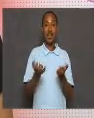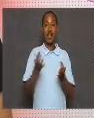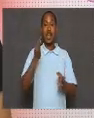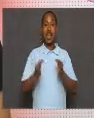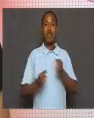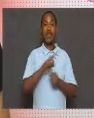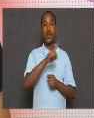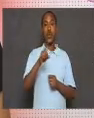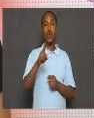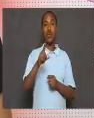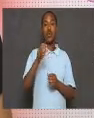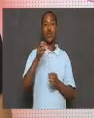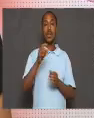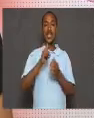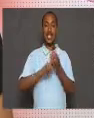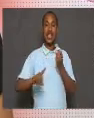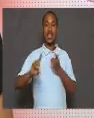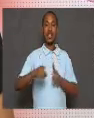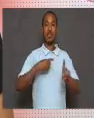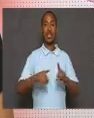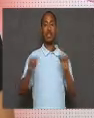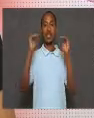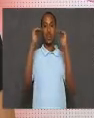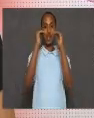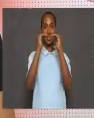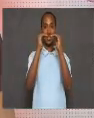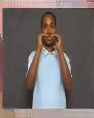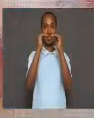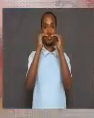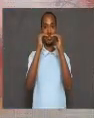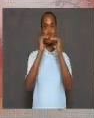balancing a few single displacement equations.